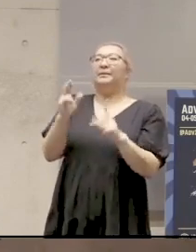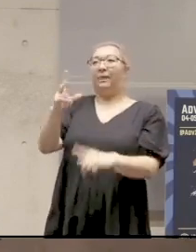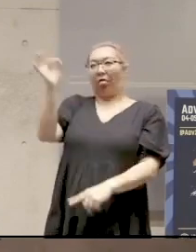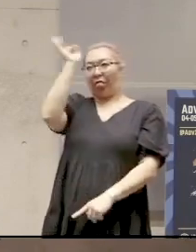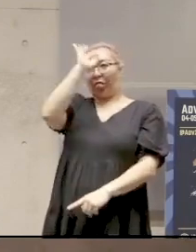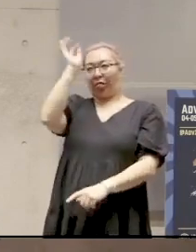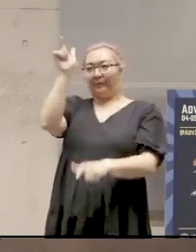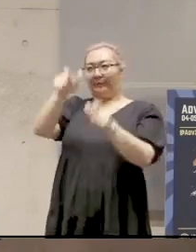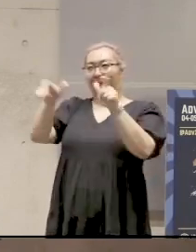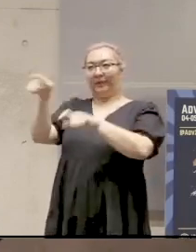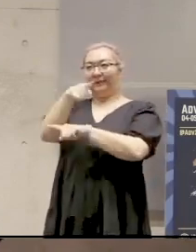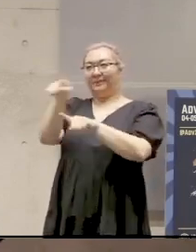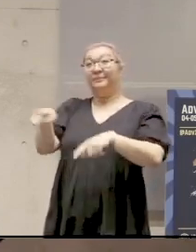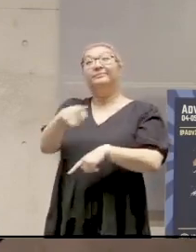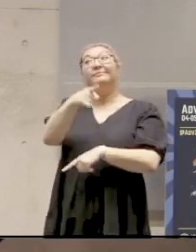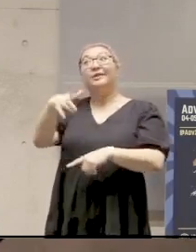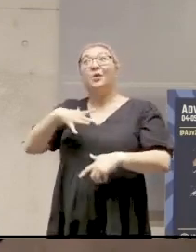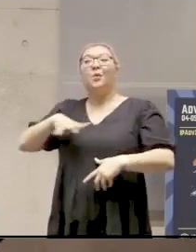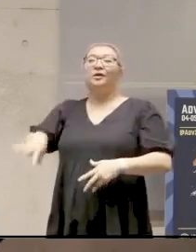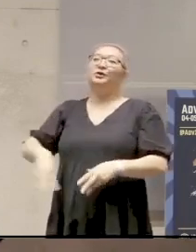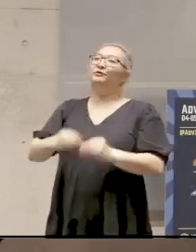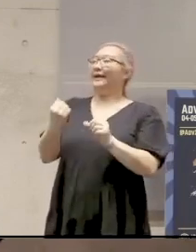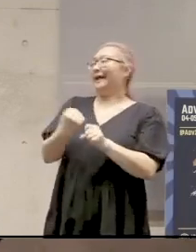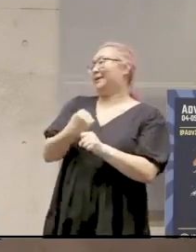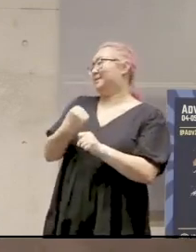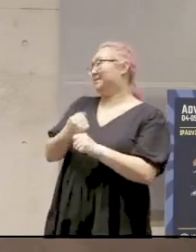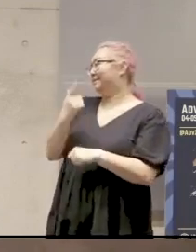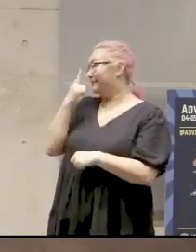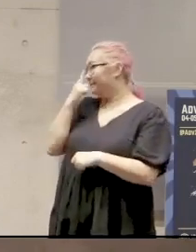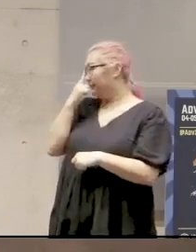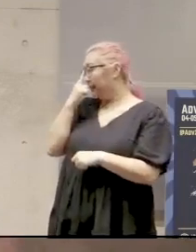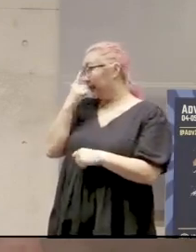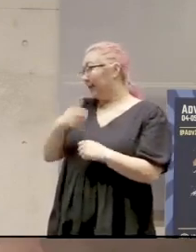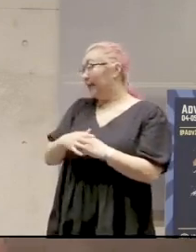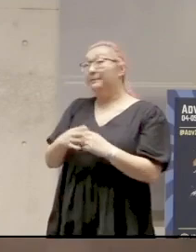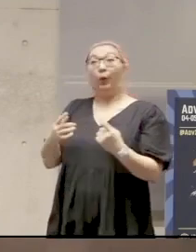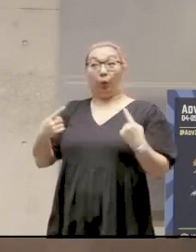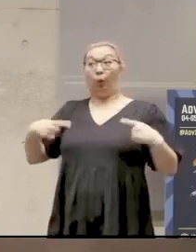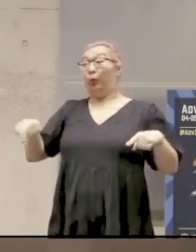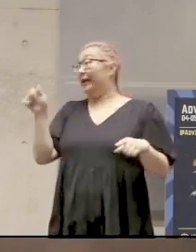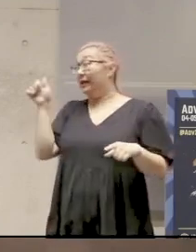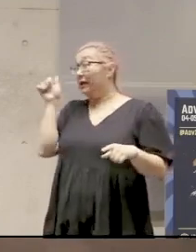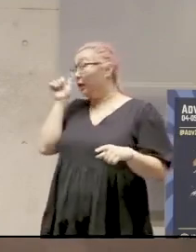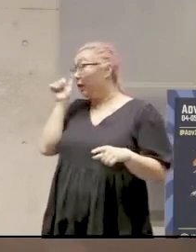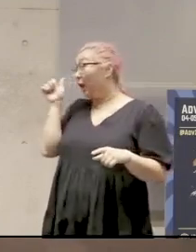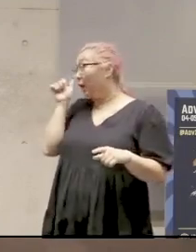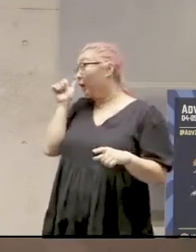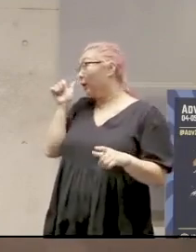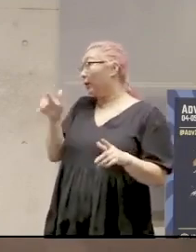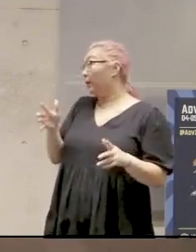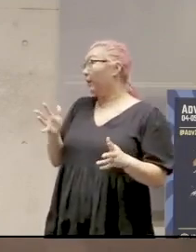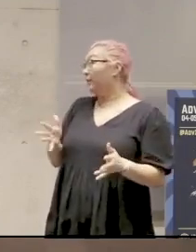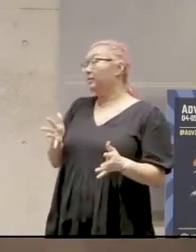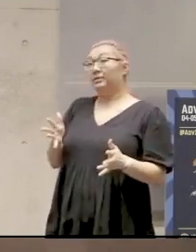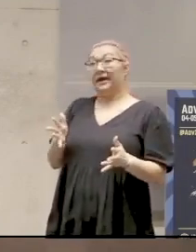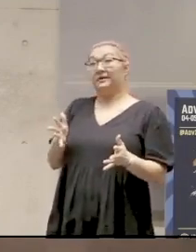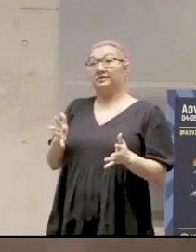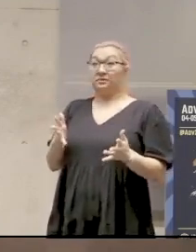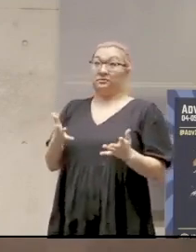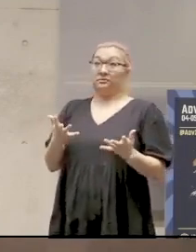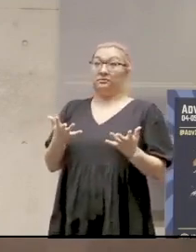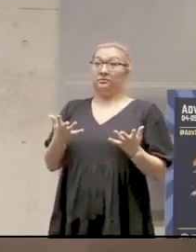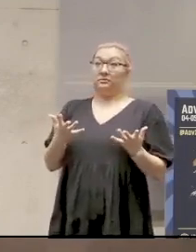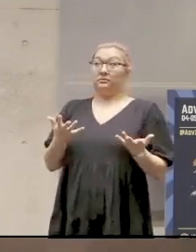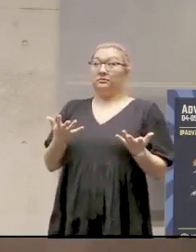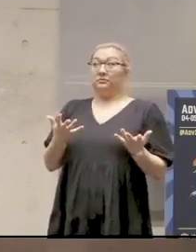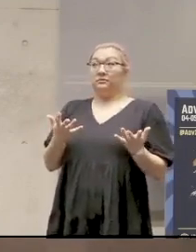People who want to make games, whereas the industry more broadly is full of